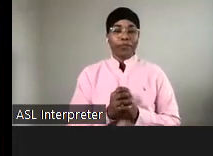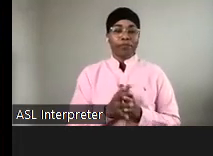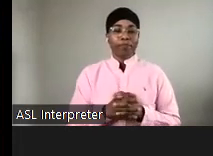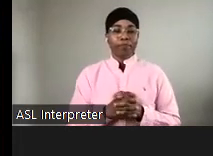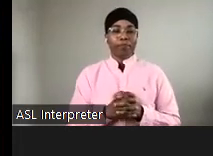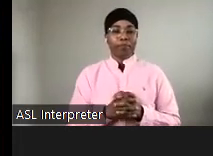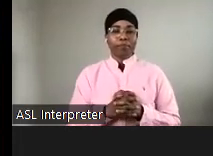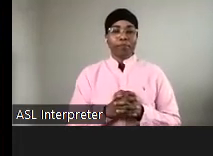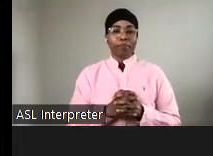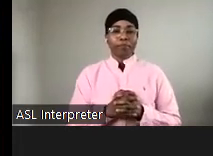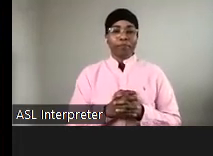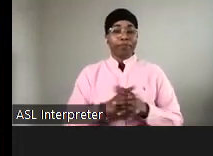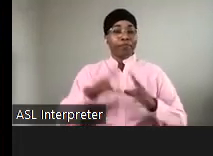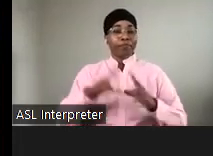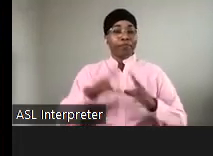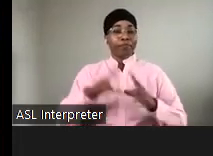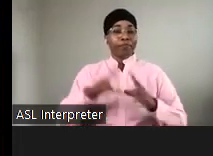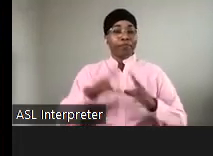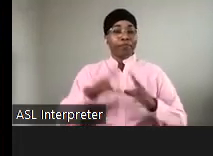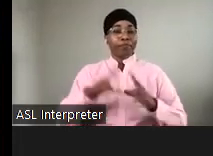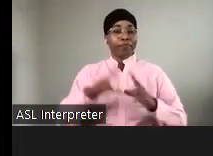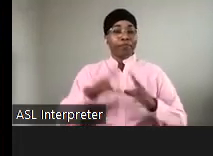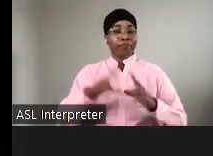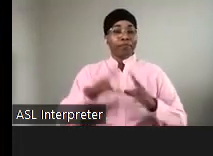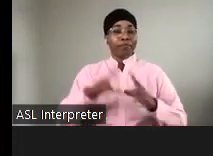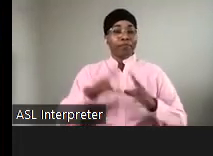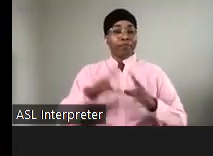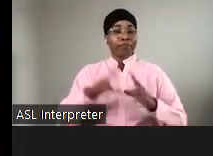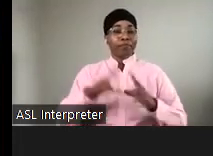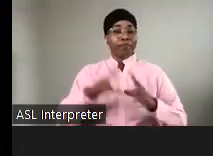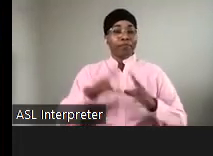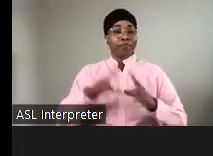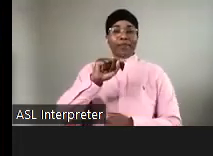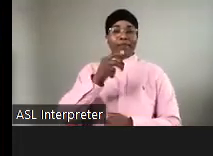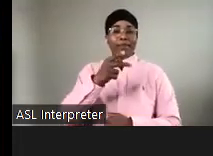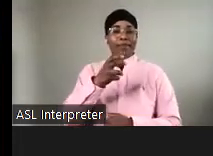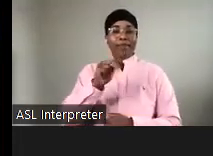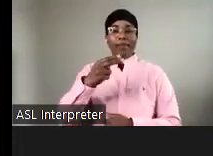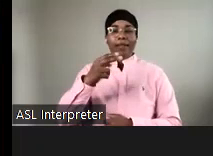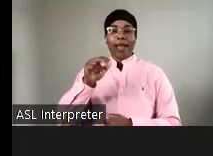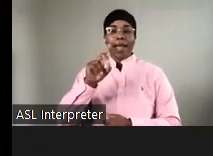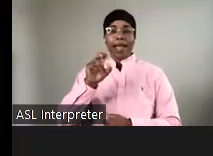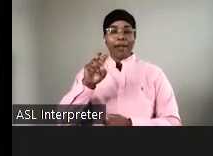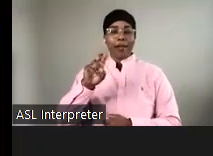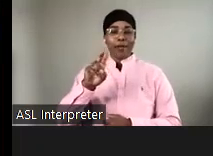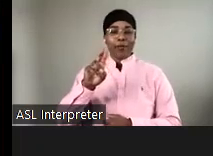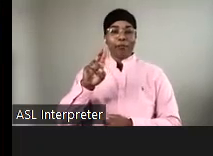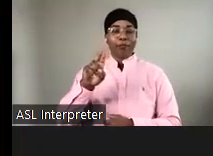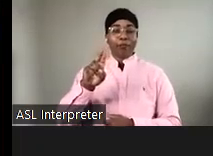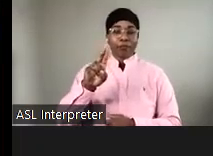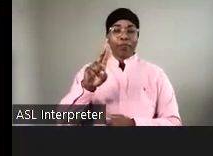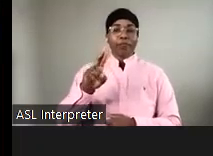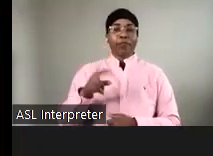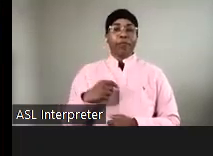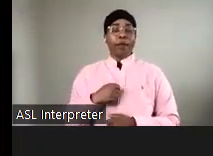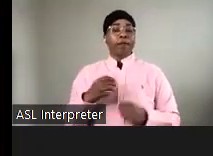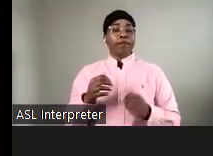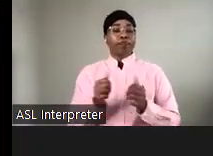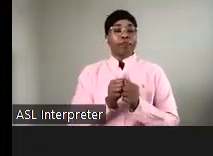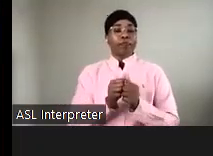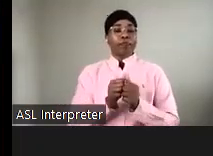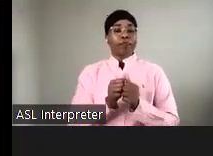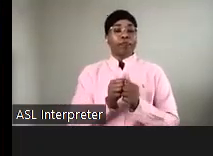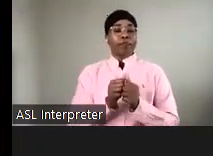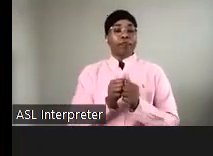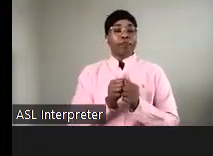Hi everybody, my name is Stephen Handler. I'm with the U.S. Forest Service and the Northern Institute of Applied Climate Science. I just want to offer